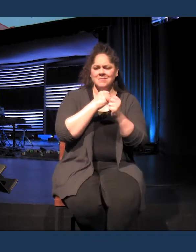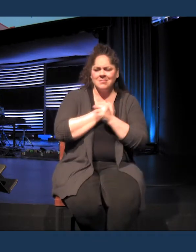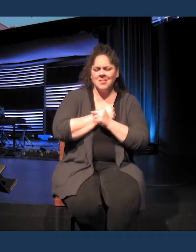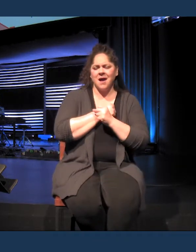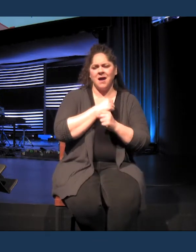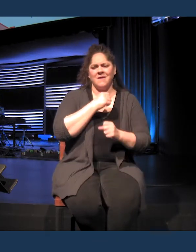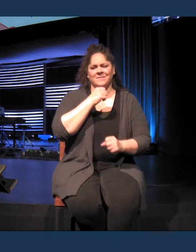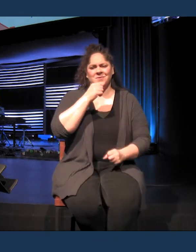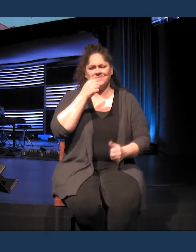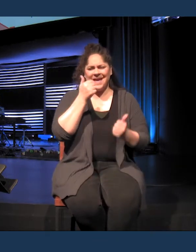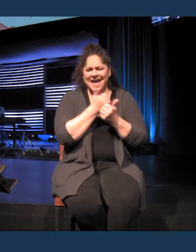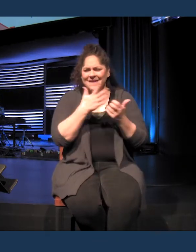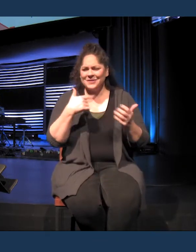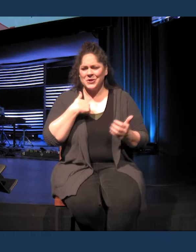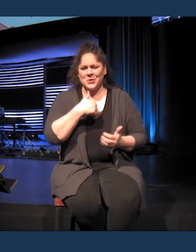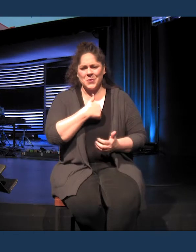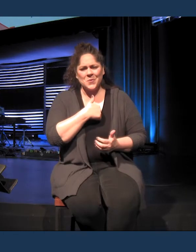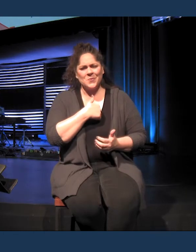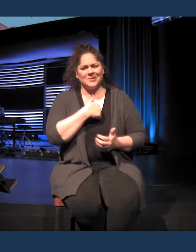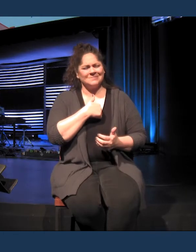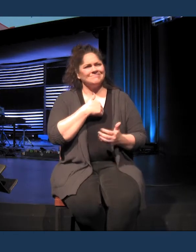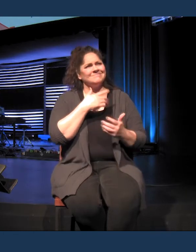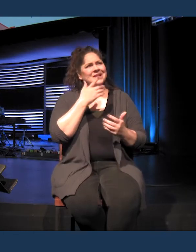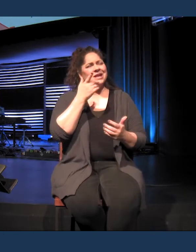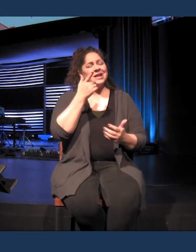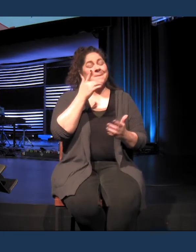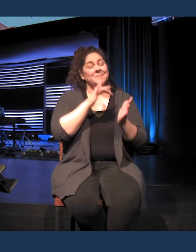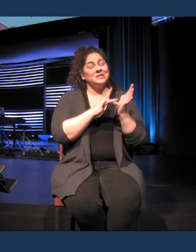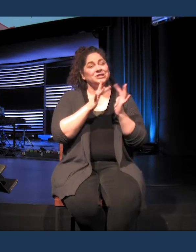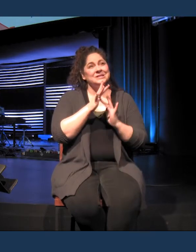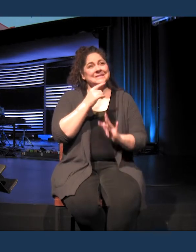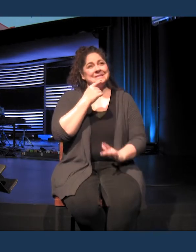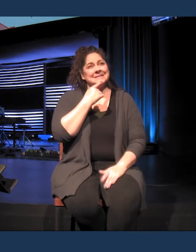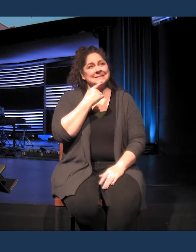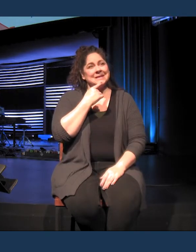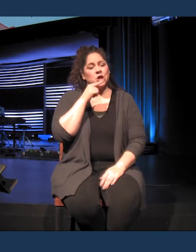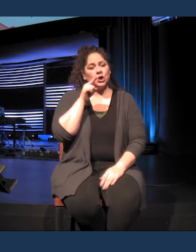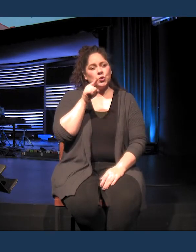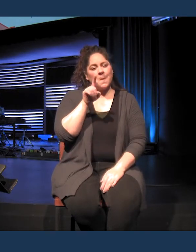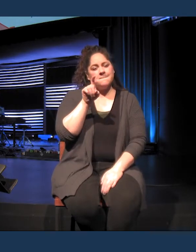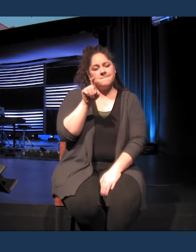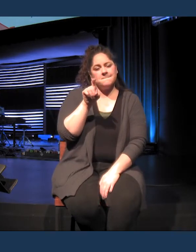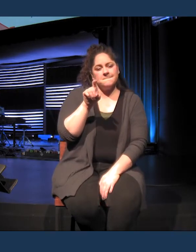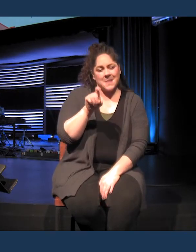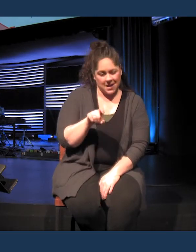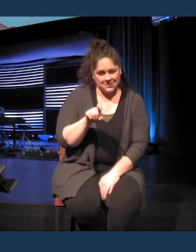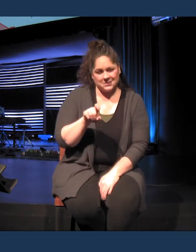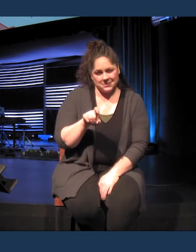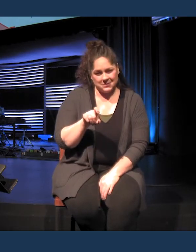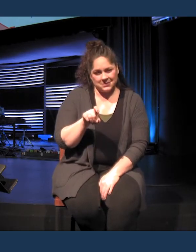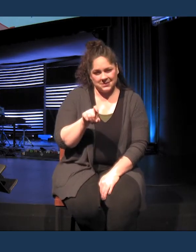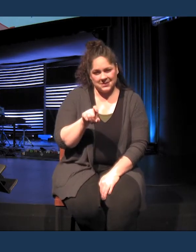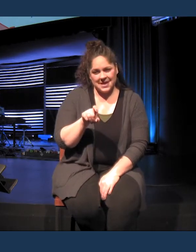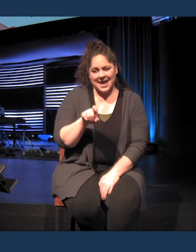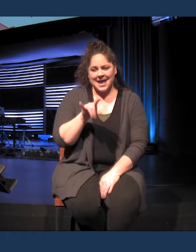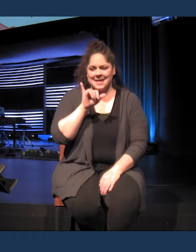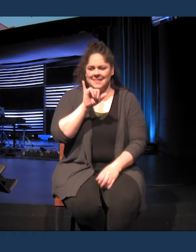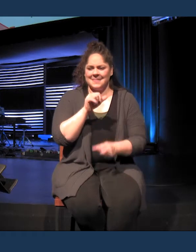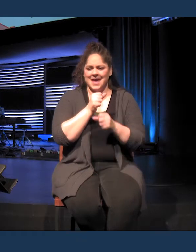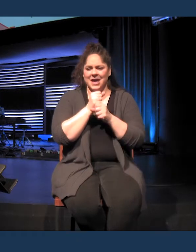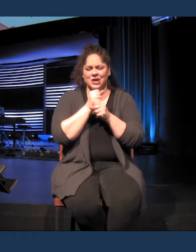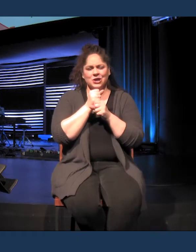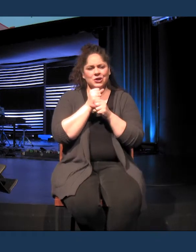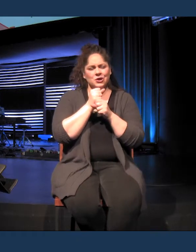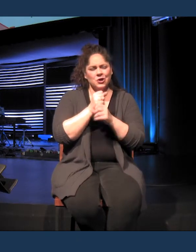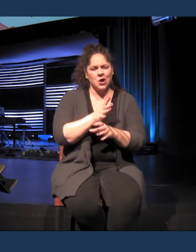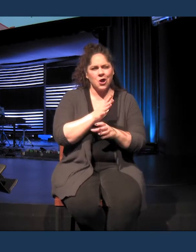that you are. Yet Jesus uses these two words, you must. And that just causes me to ask a